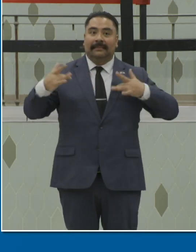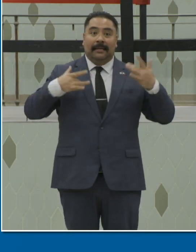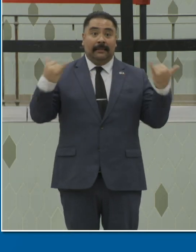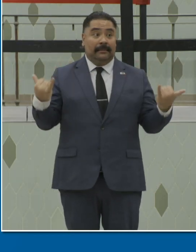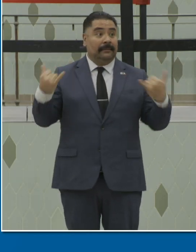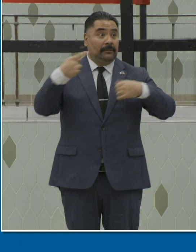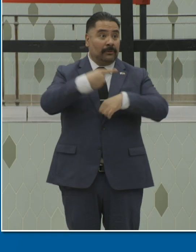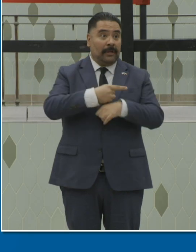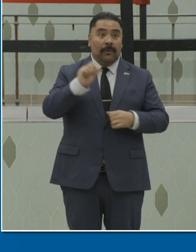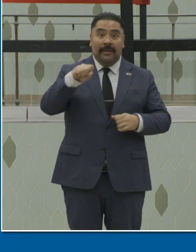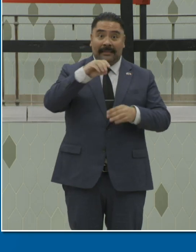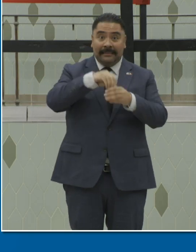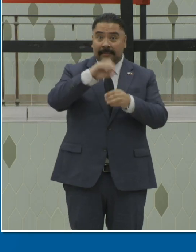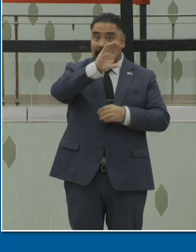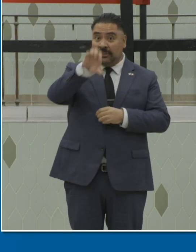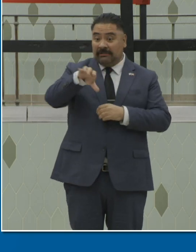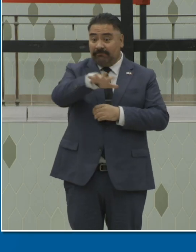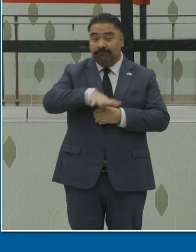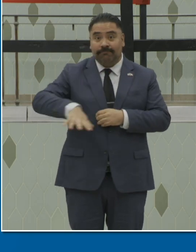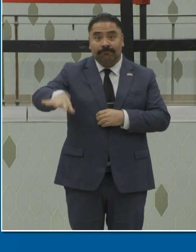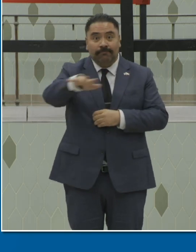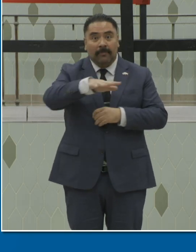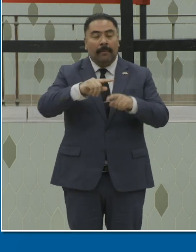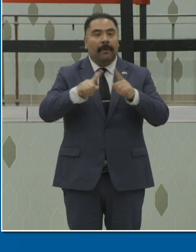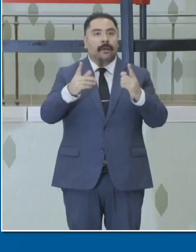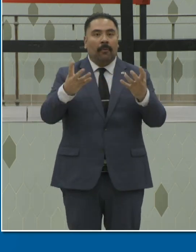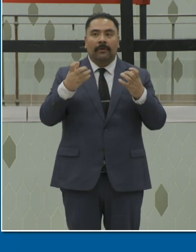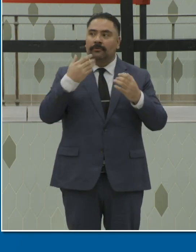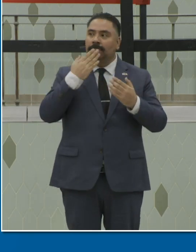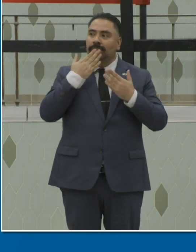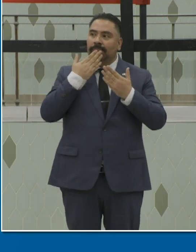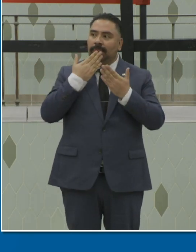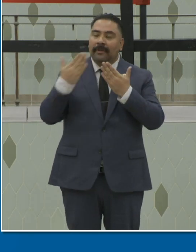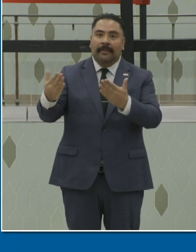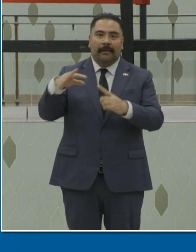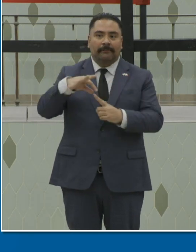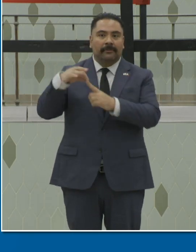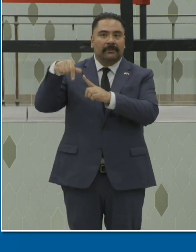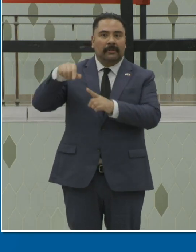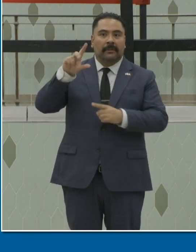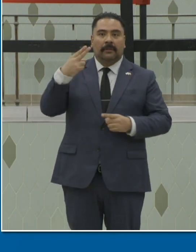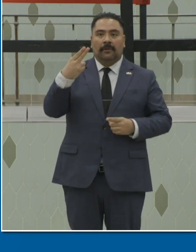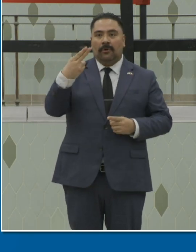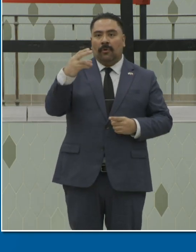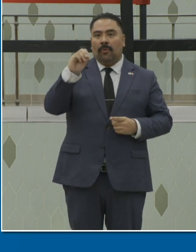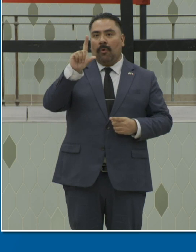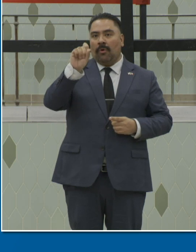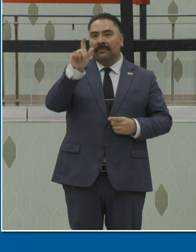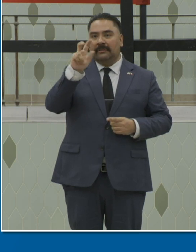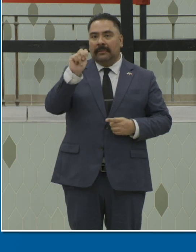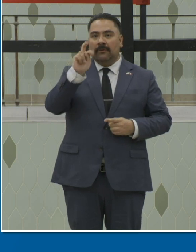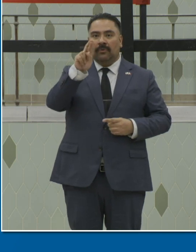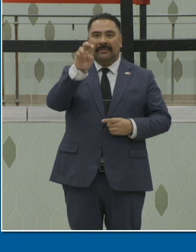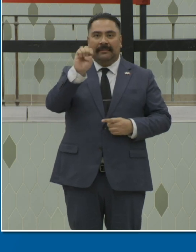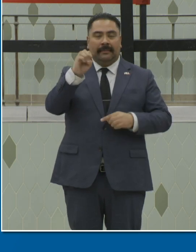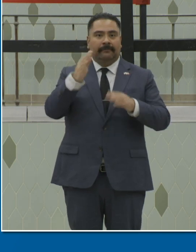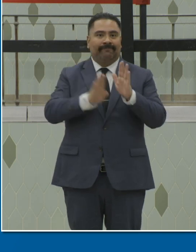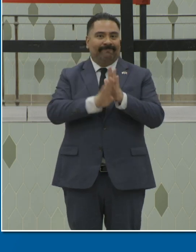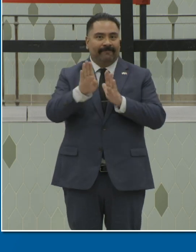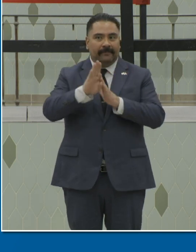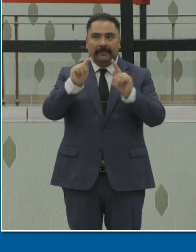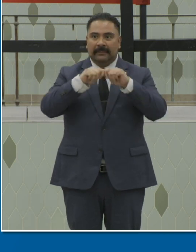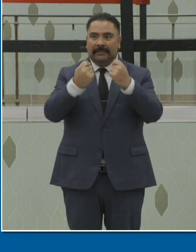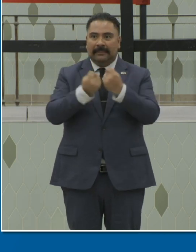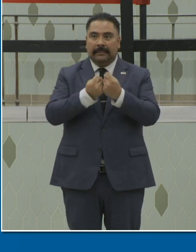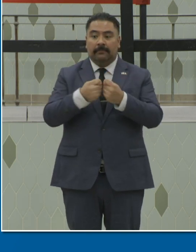day today in Chicago. But I do want to especially thank Holston Real Estate Development Team. You